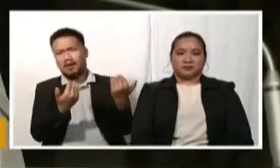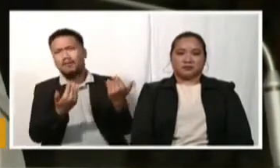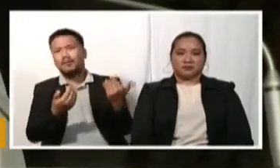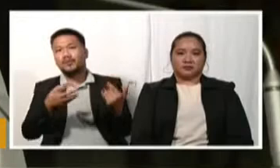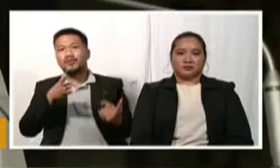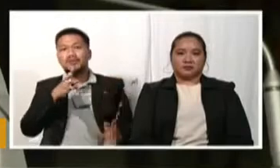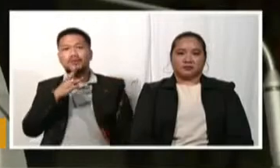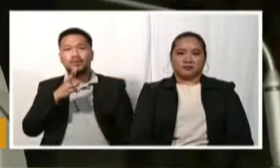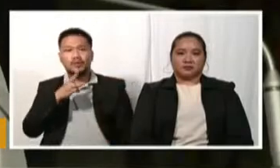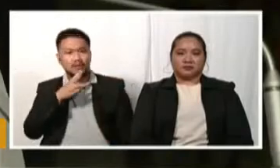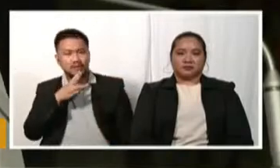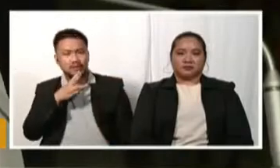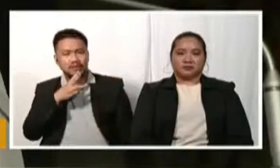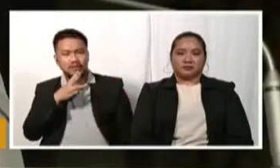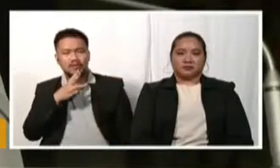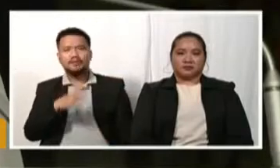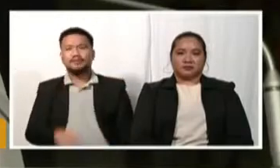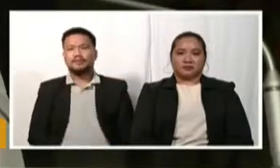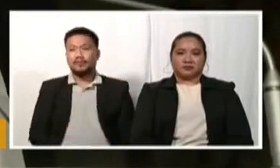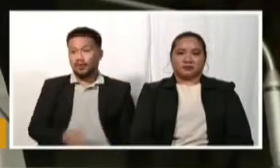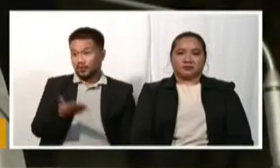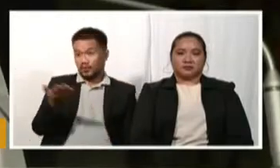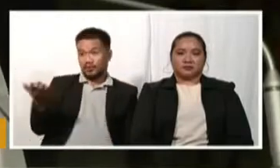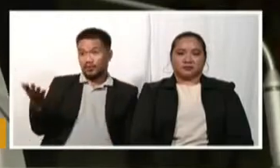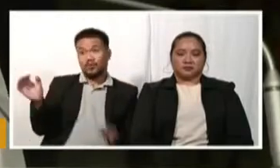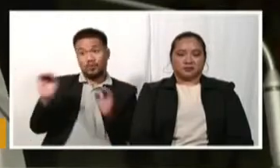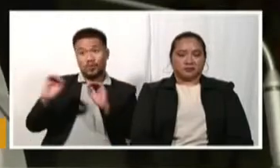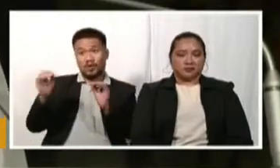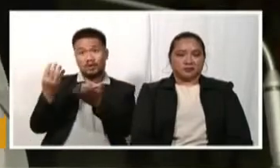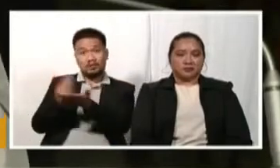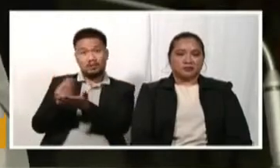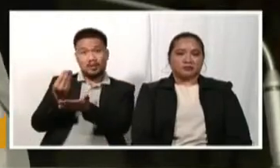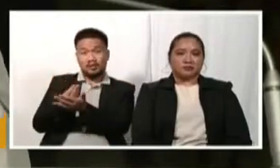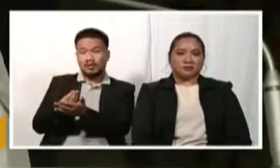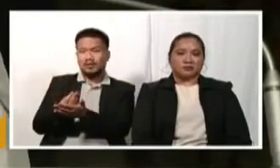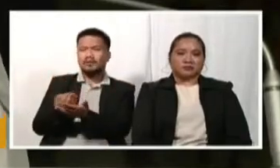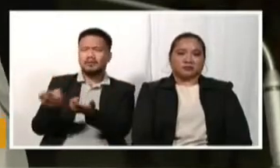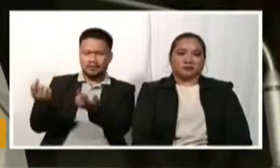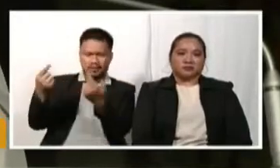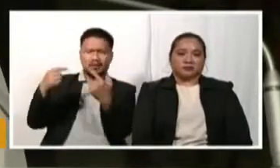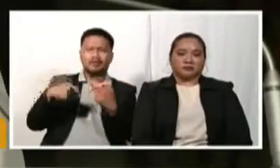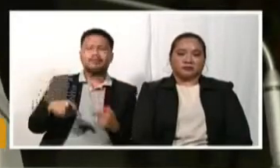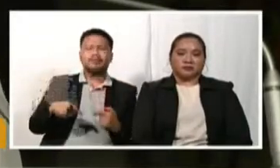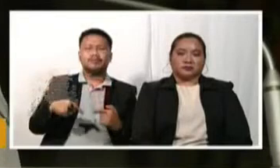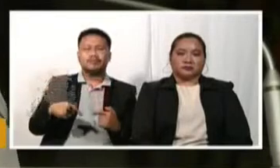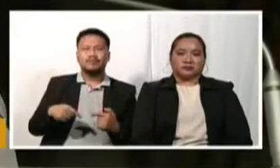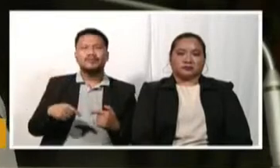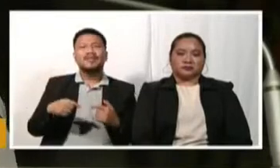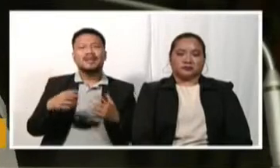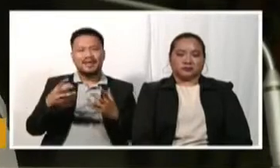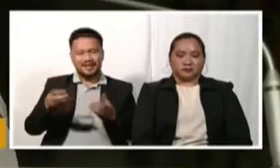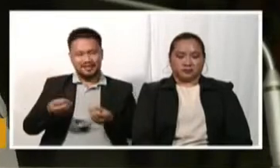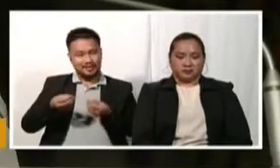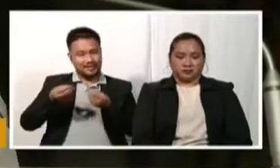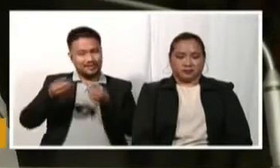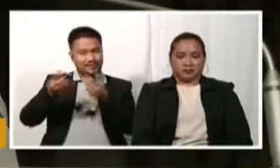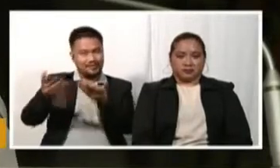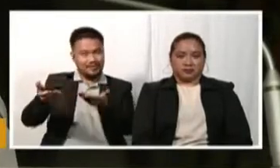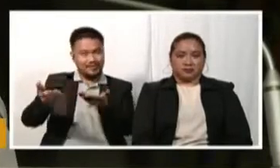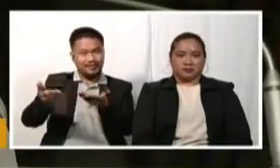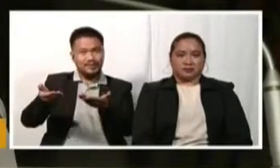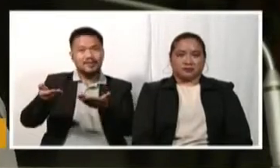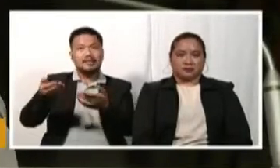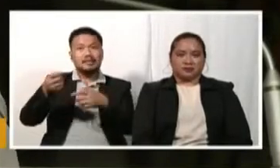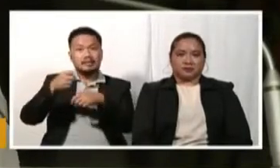water. You who have no money, come, receive grain and